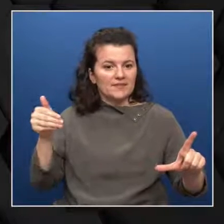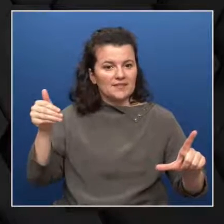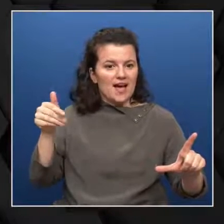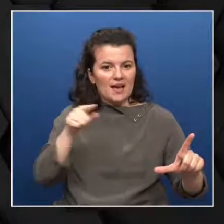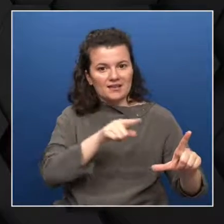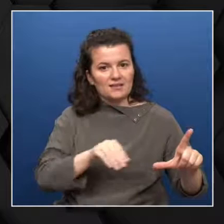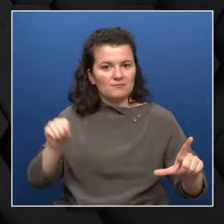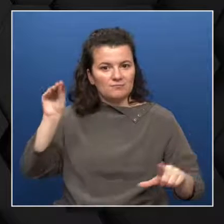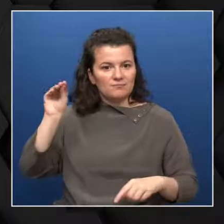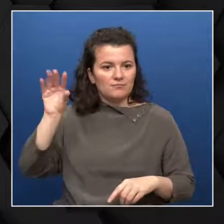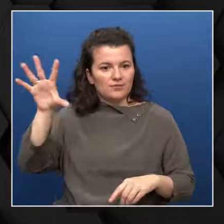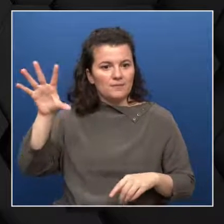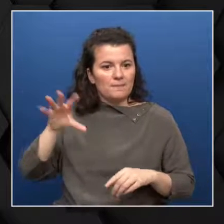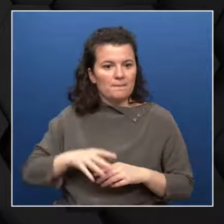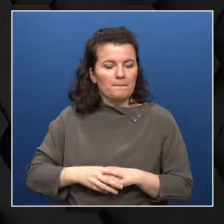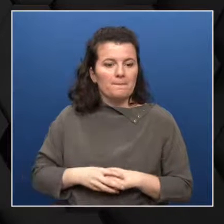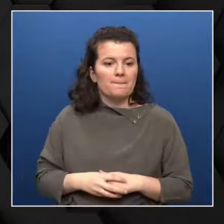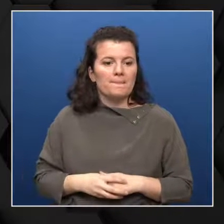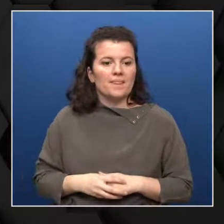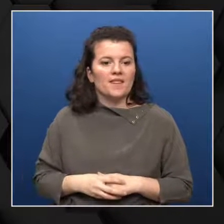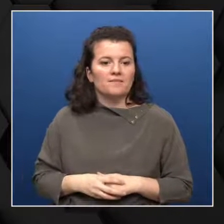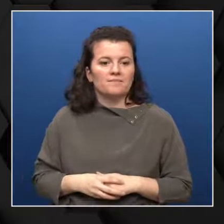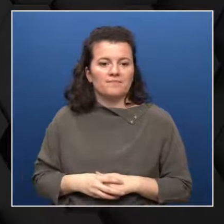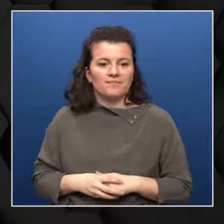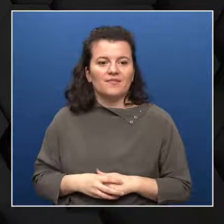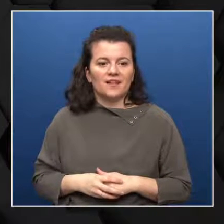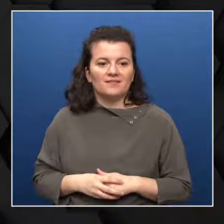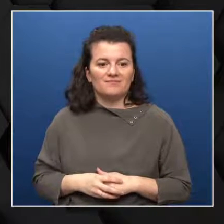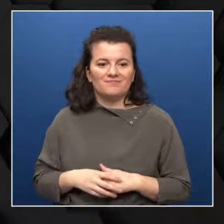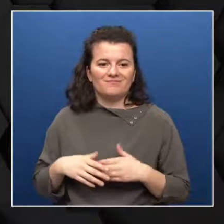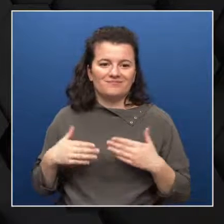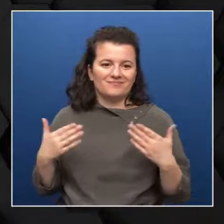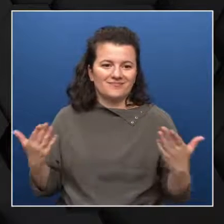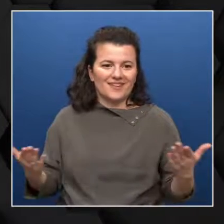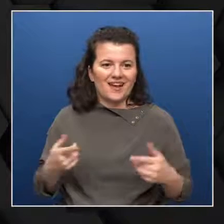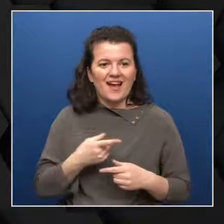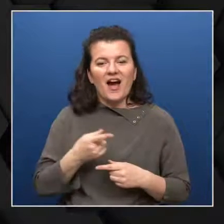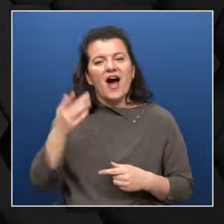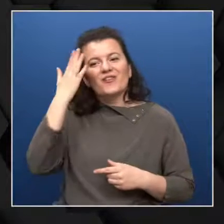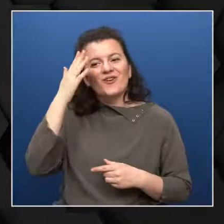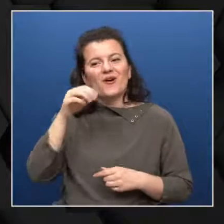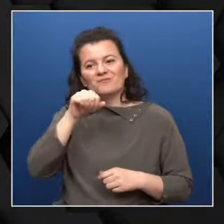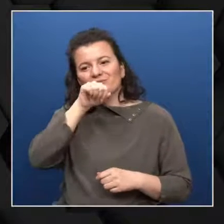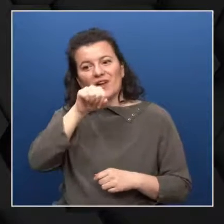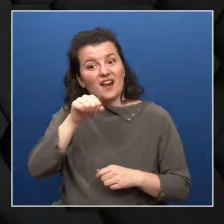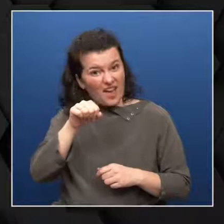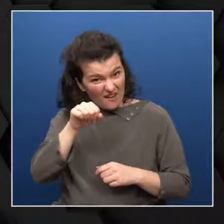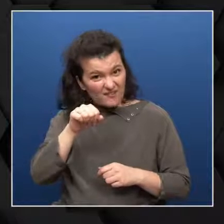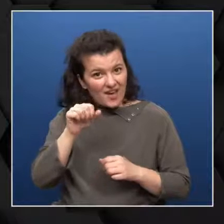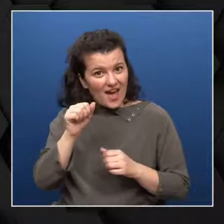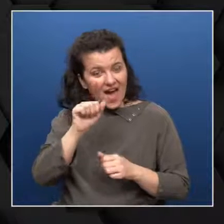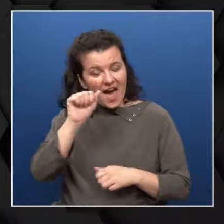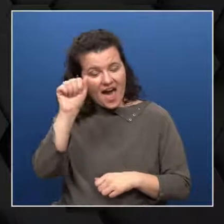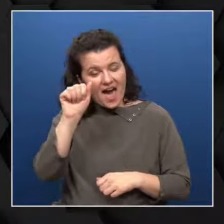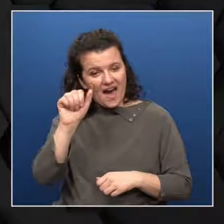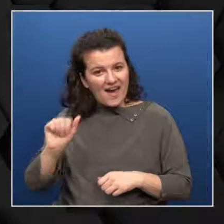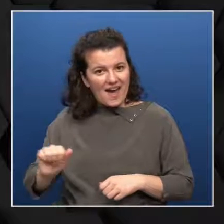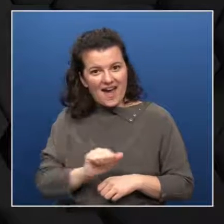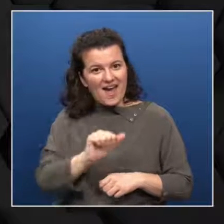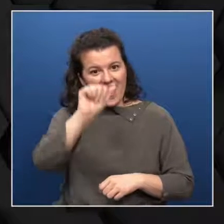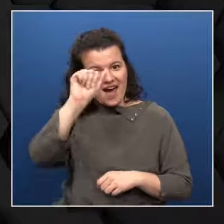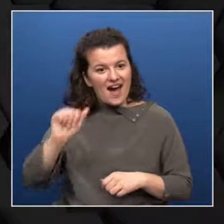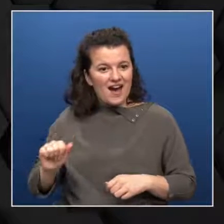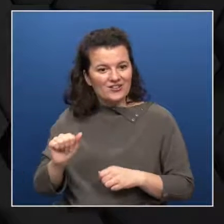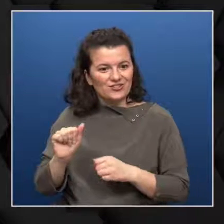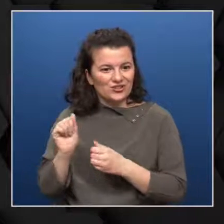You don't want everyone logging into your Azure service? That's weird. No, I don't want. So these are all the. Hank's Azure service